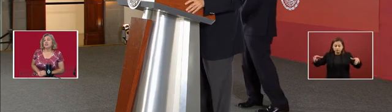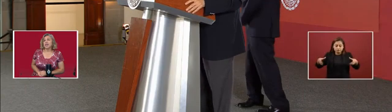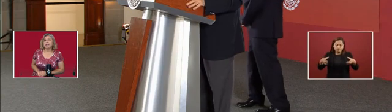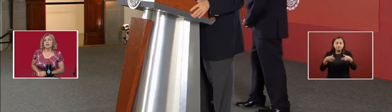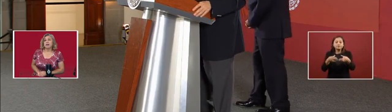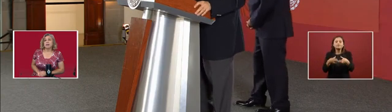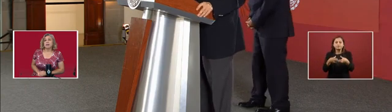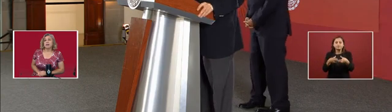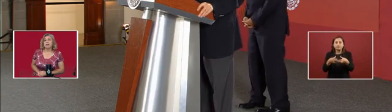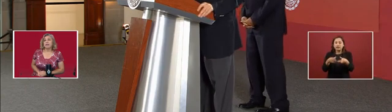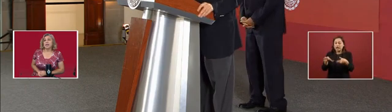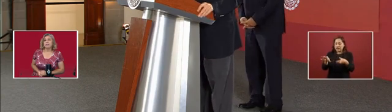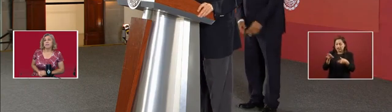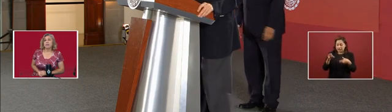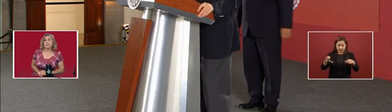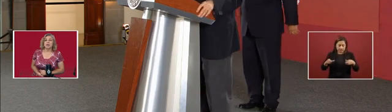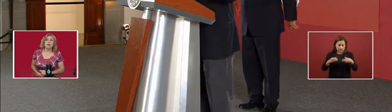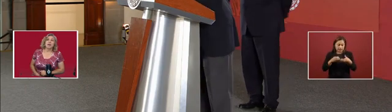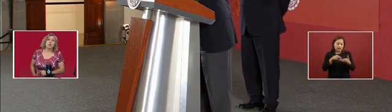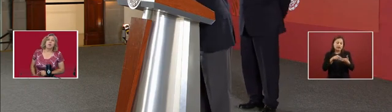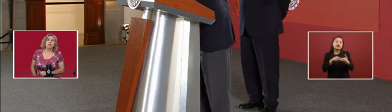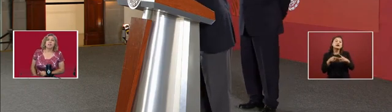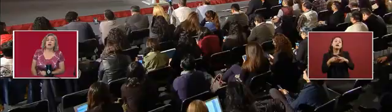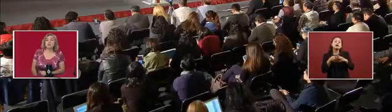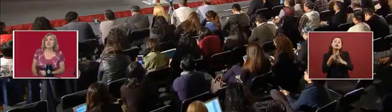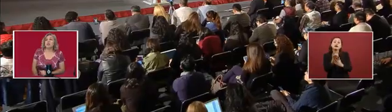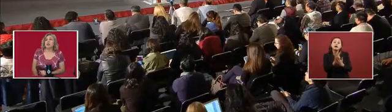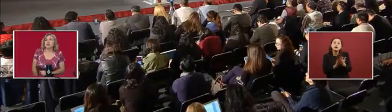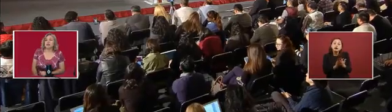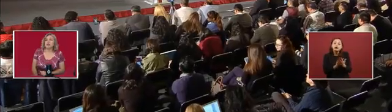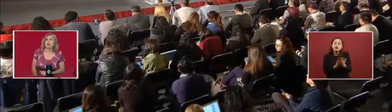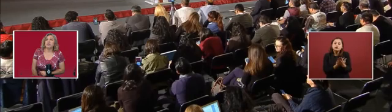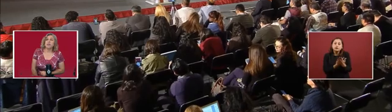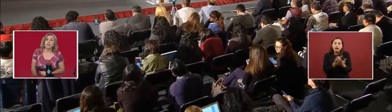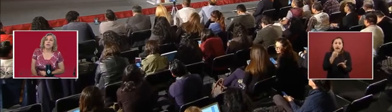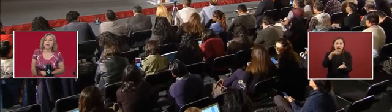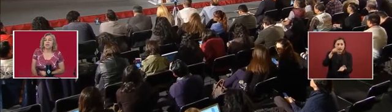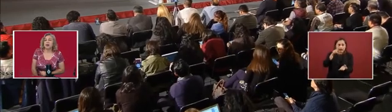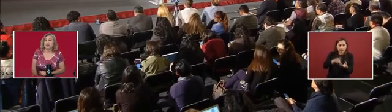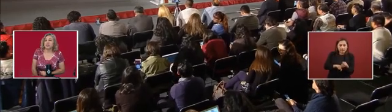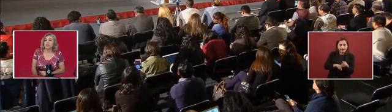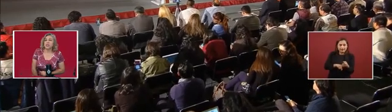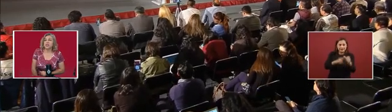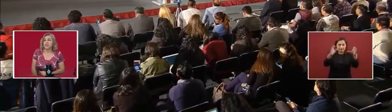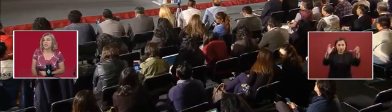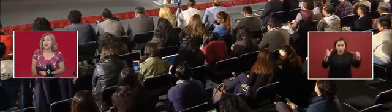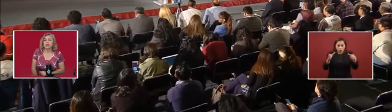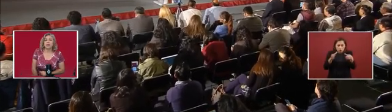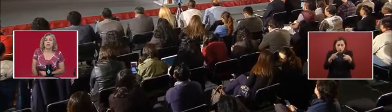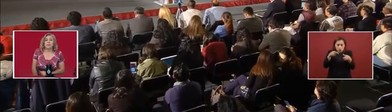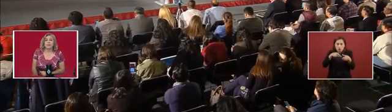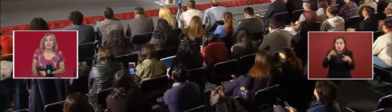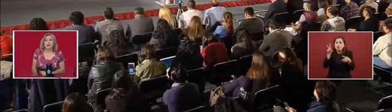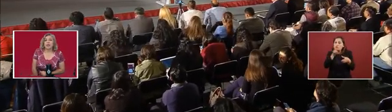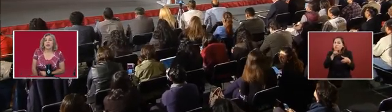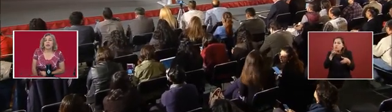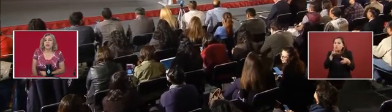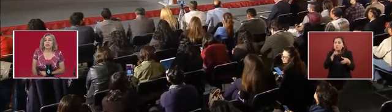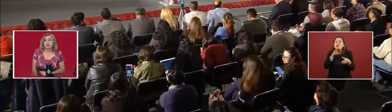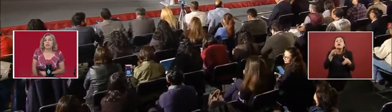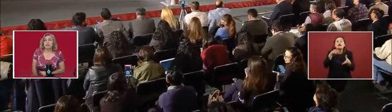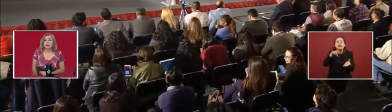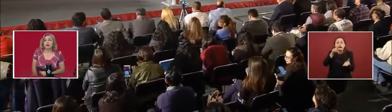because there's billions of particles. So there's stations of monitoring. So you see the